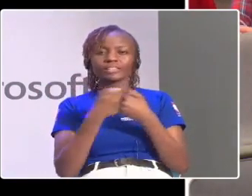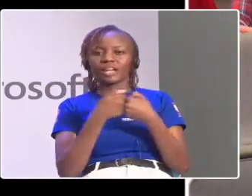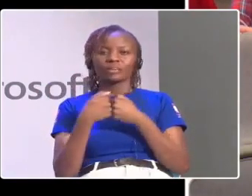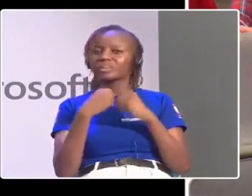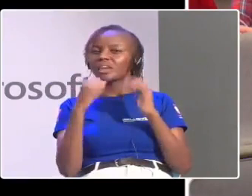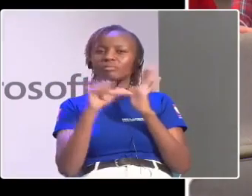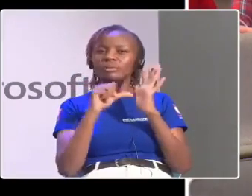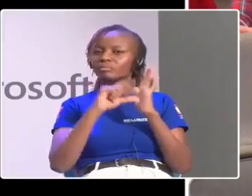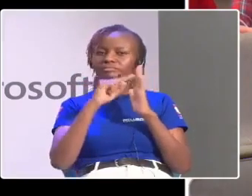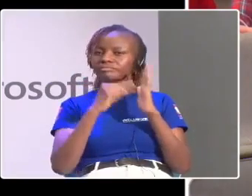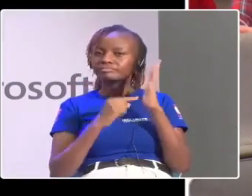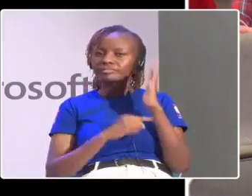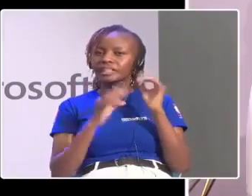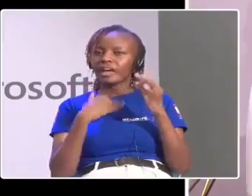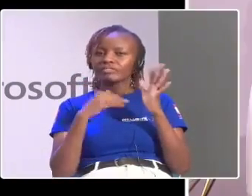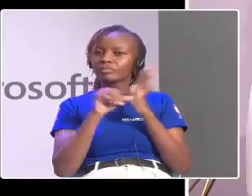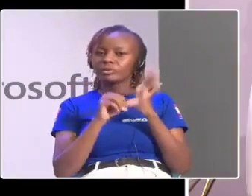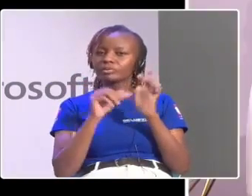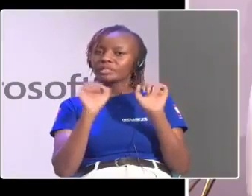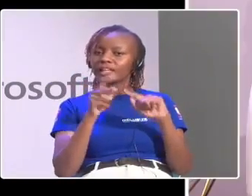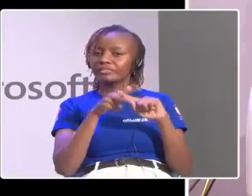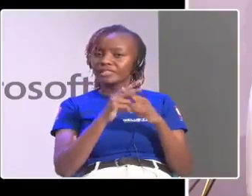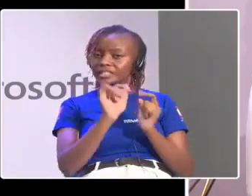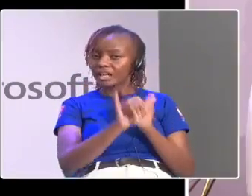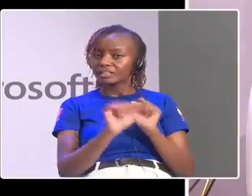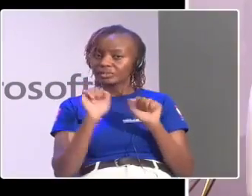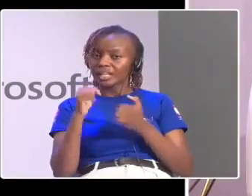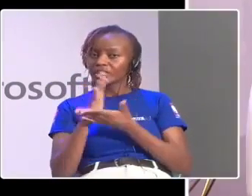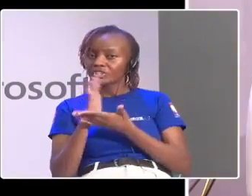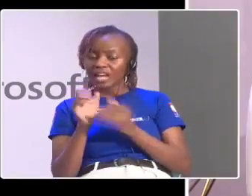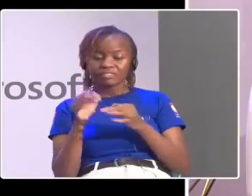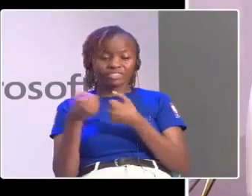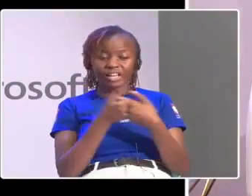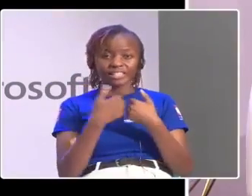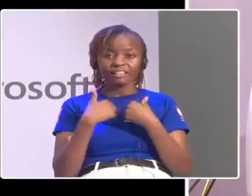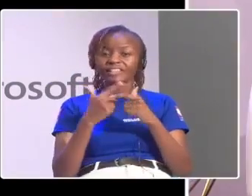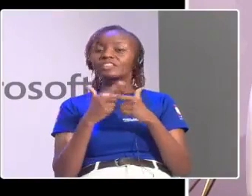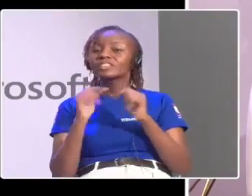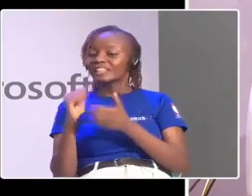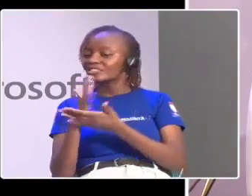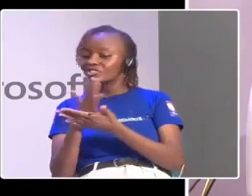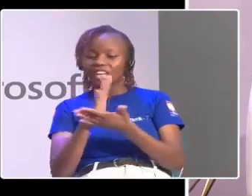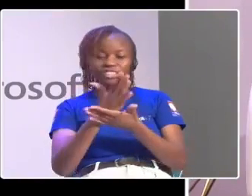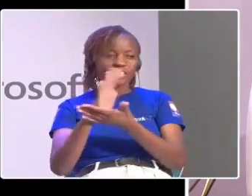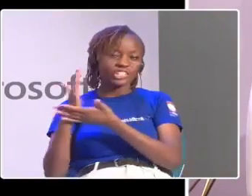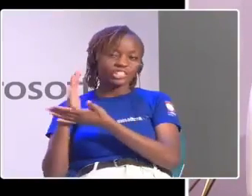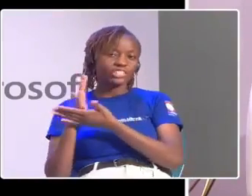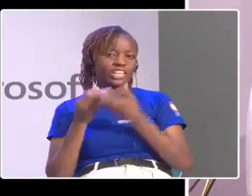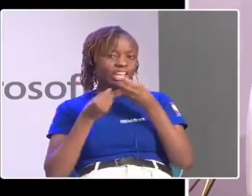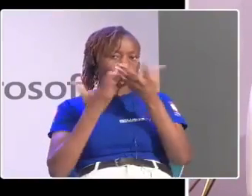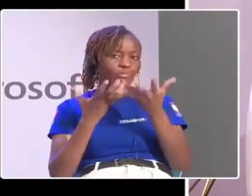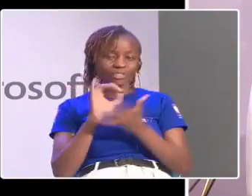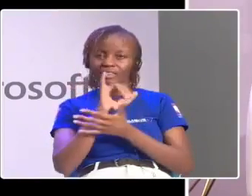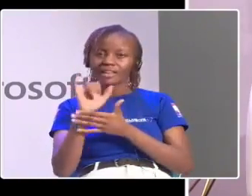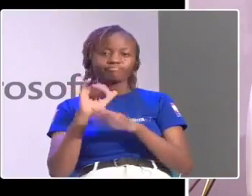have struggled and fixed it, can you share? If you struggled and are still struggling, can you share that too? So that's just another outlet for us